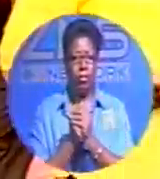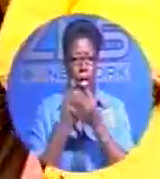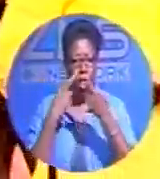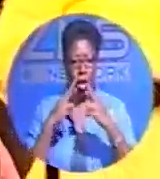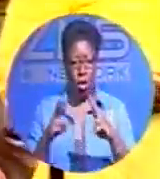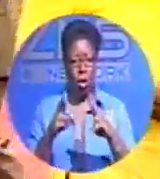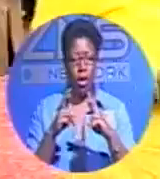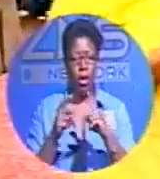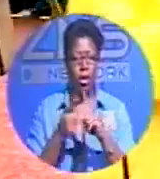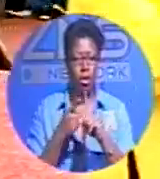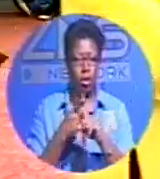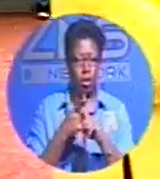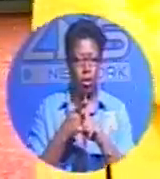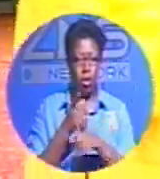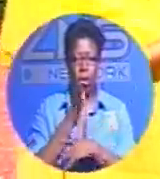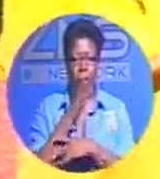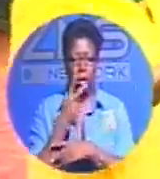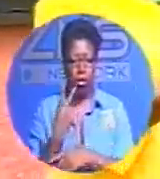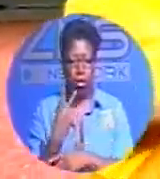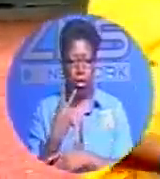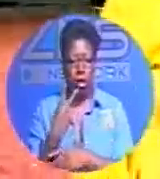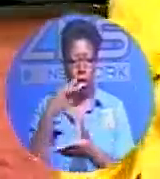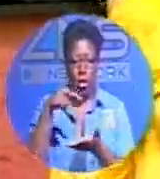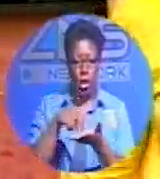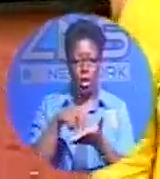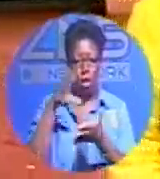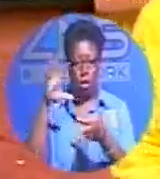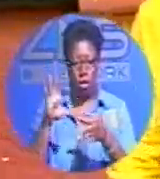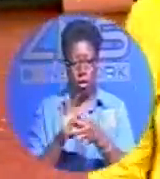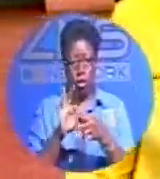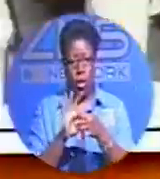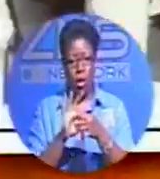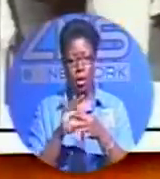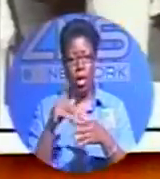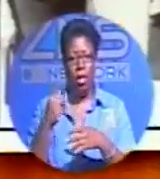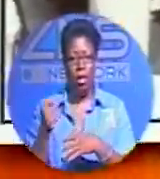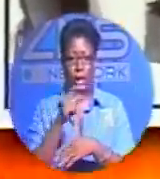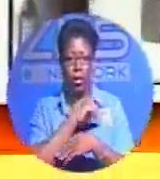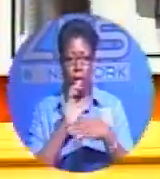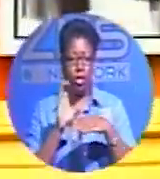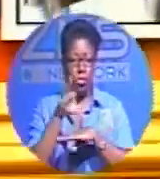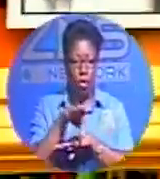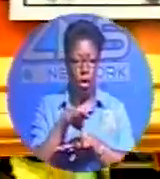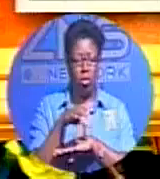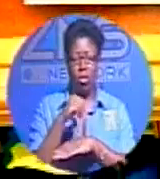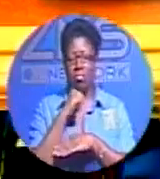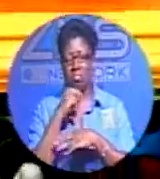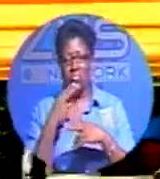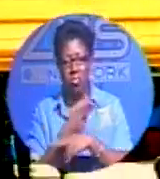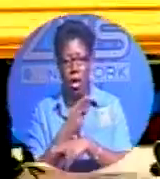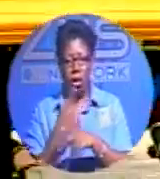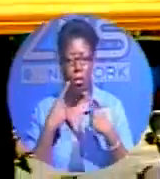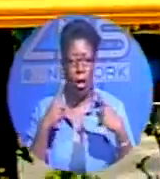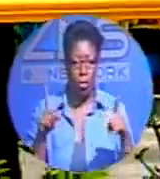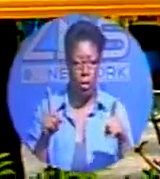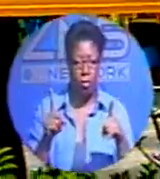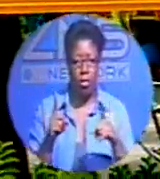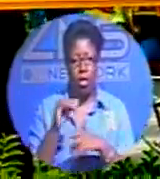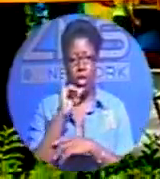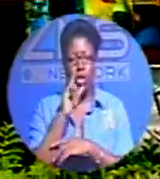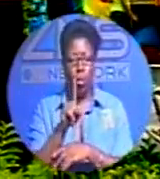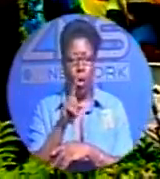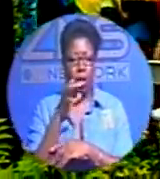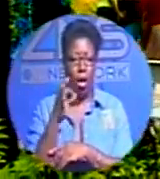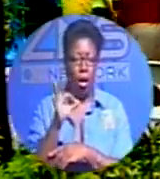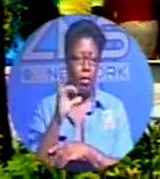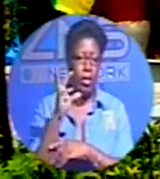mother of two, she took a stand to join the police force when it was both unpopular and difficult. She was one of 6 females making the cut